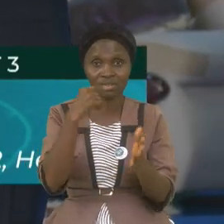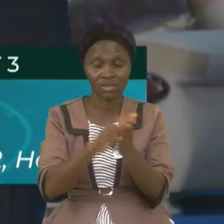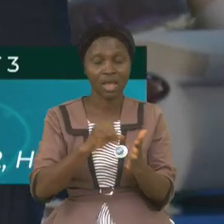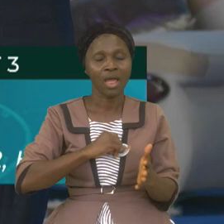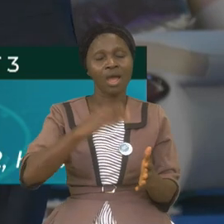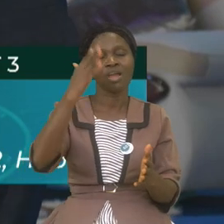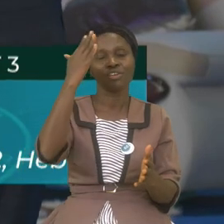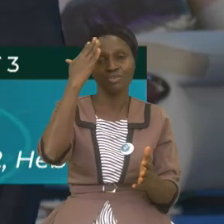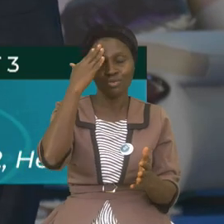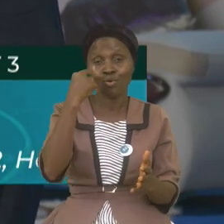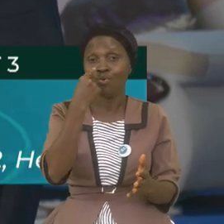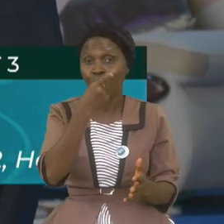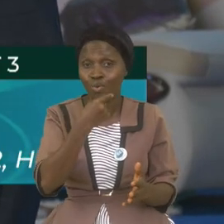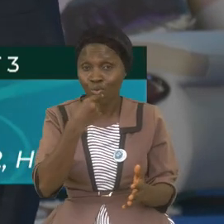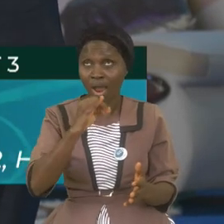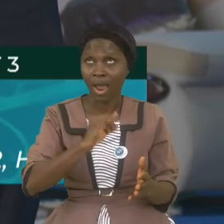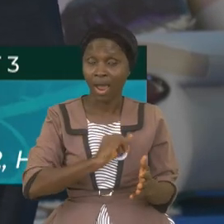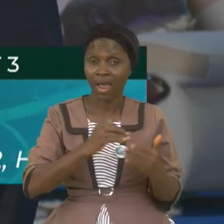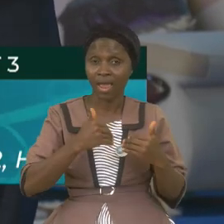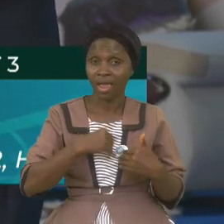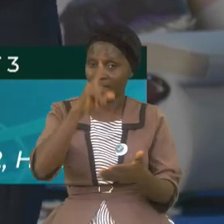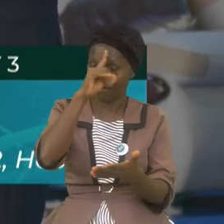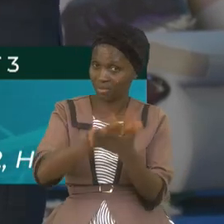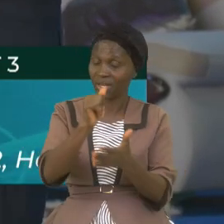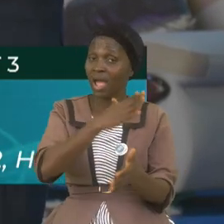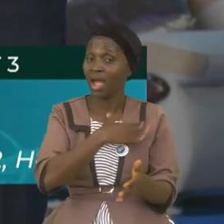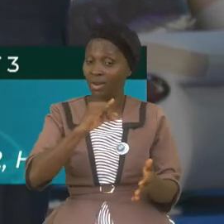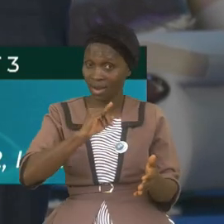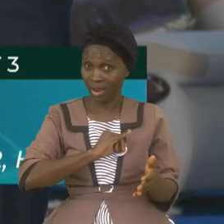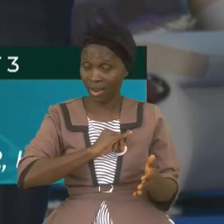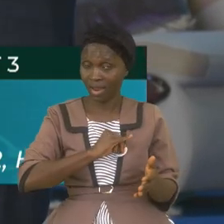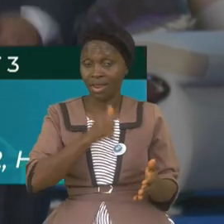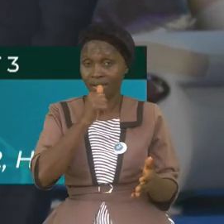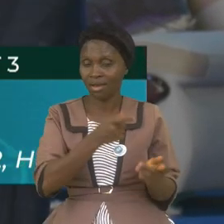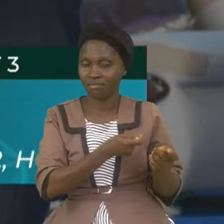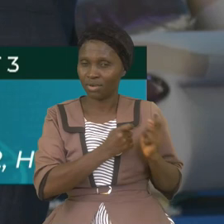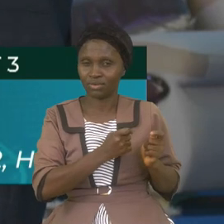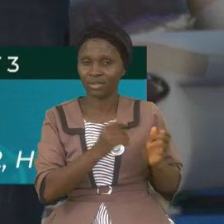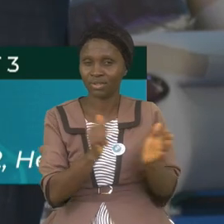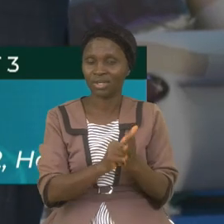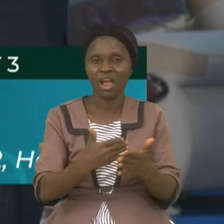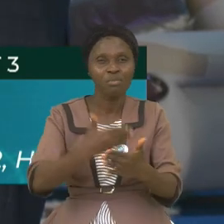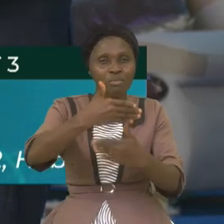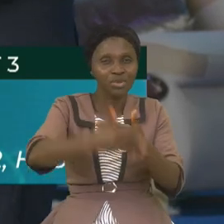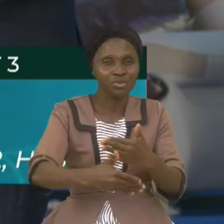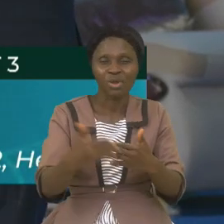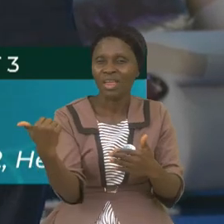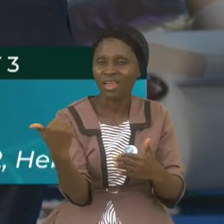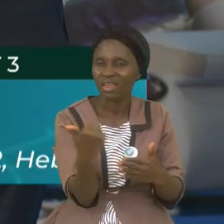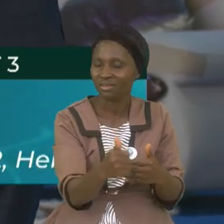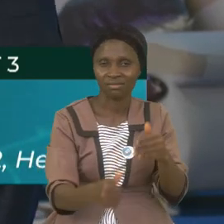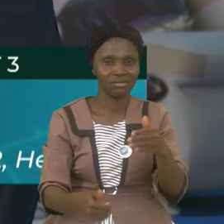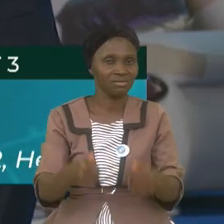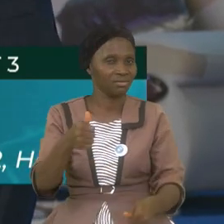have believed, and I am persuaded beyond any shadow of doubt. I am persuaded,